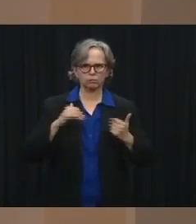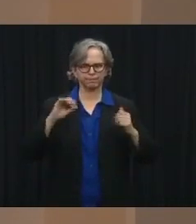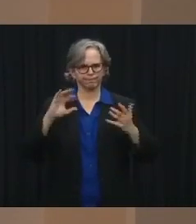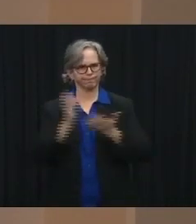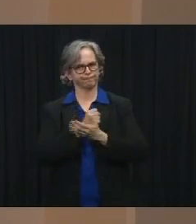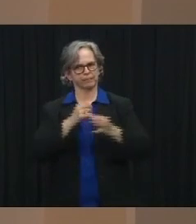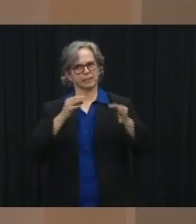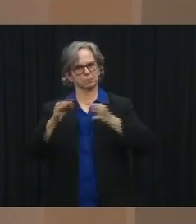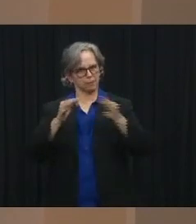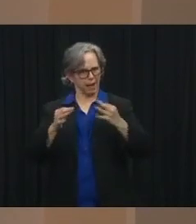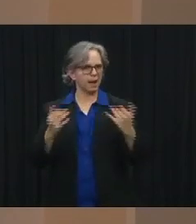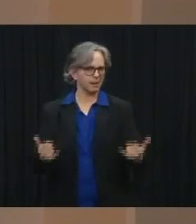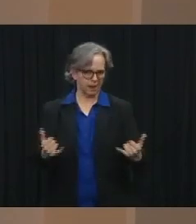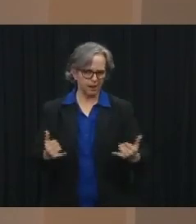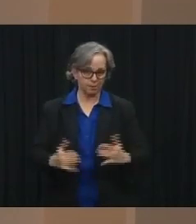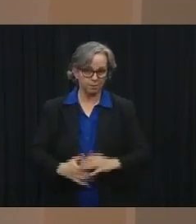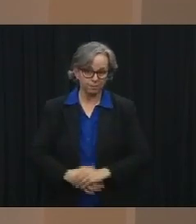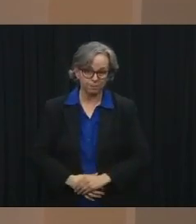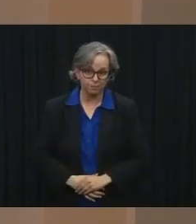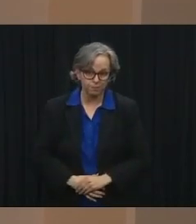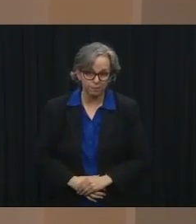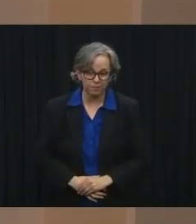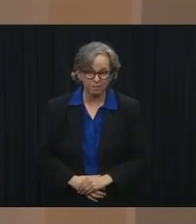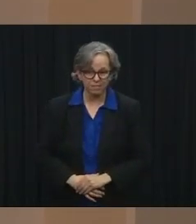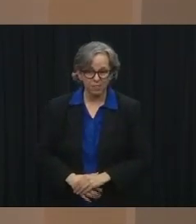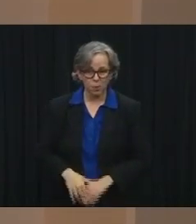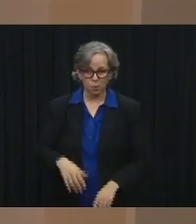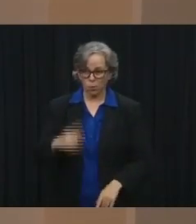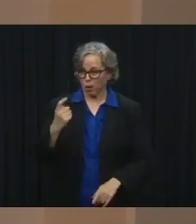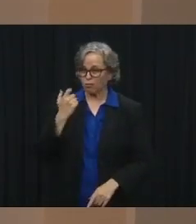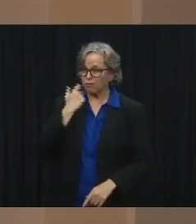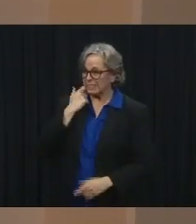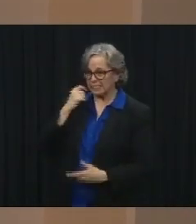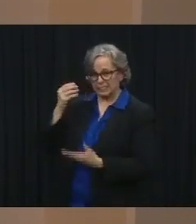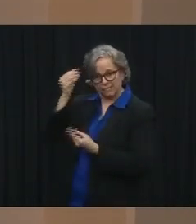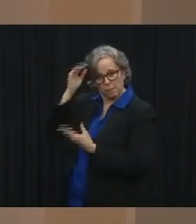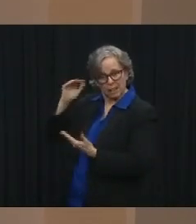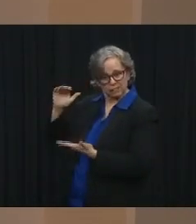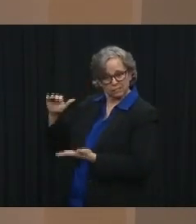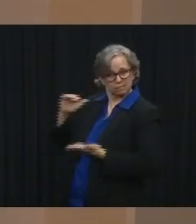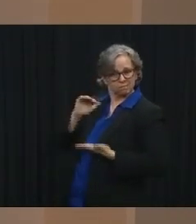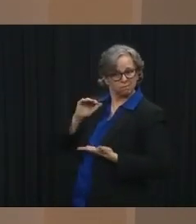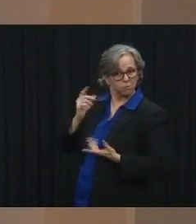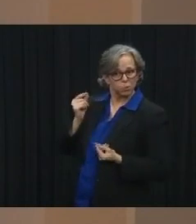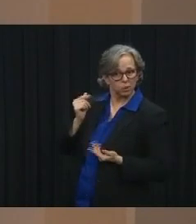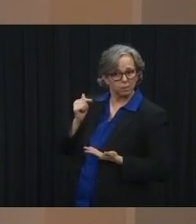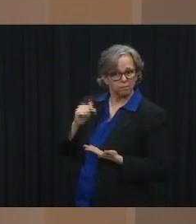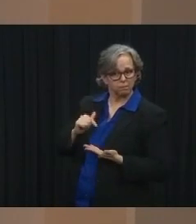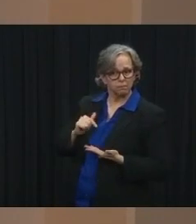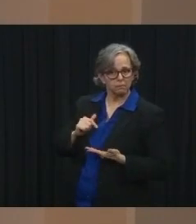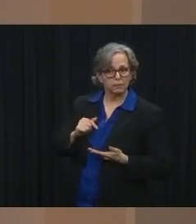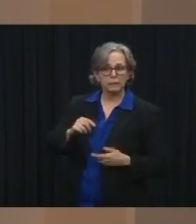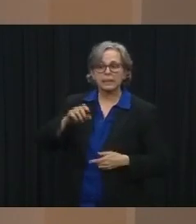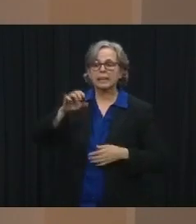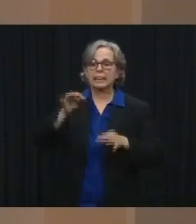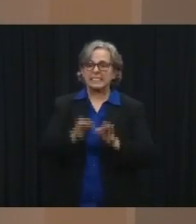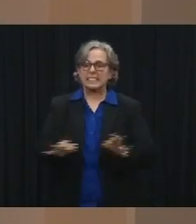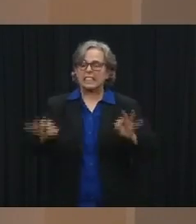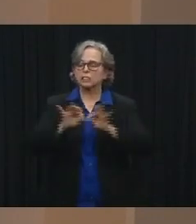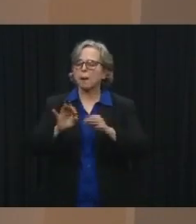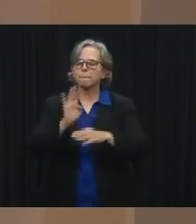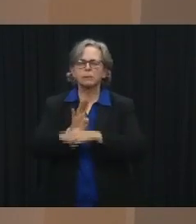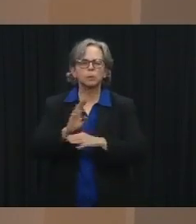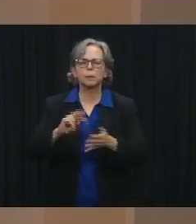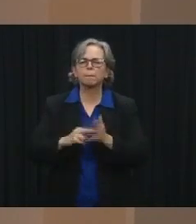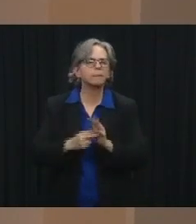stay-at-home order was issued is the definition of an essential business. And we spoke with mayors and